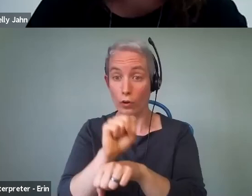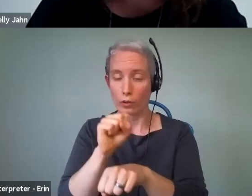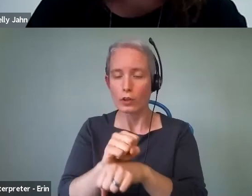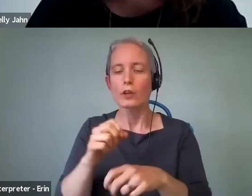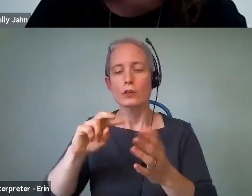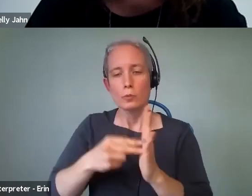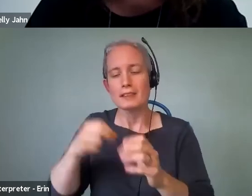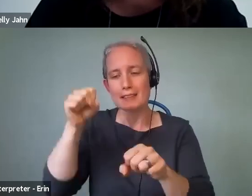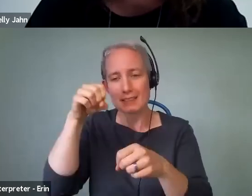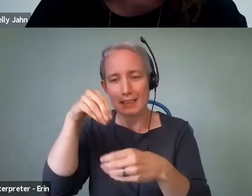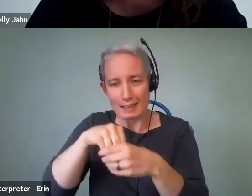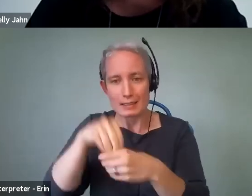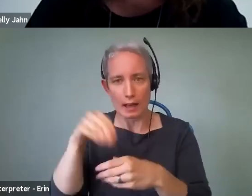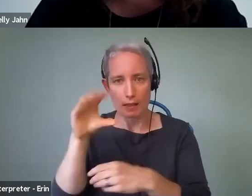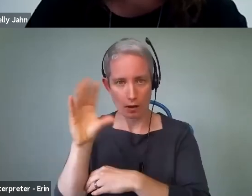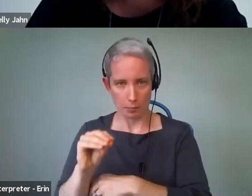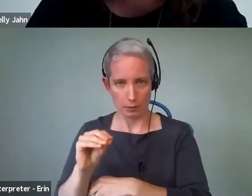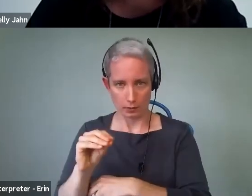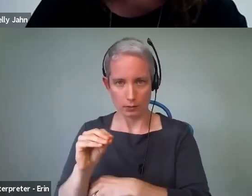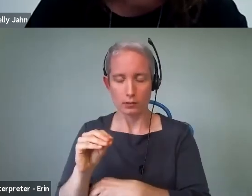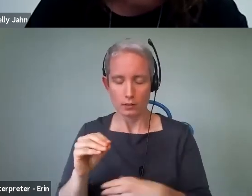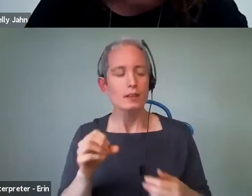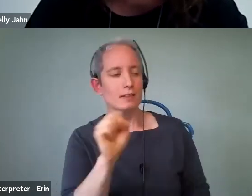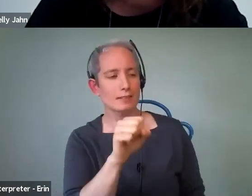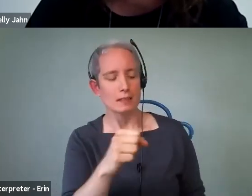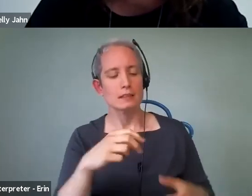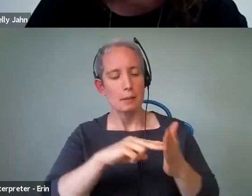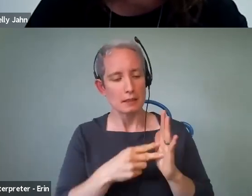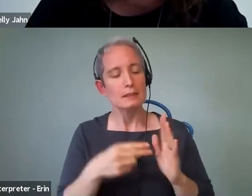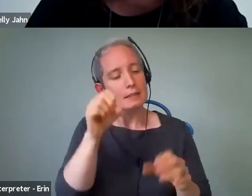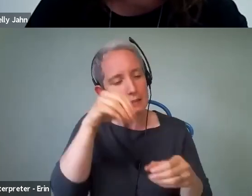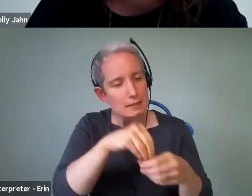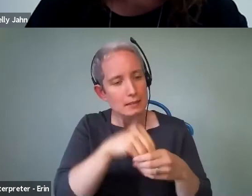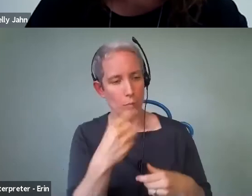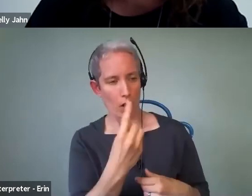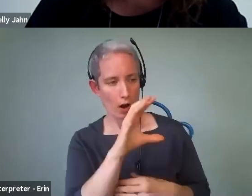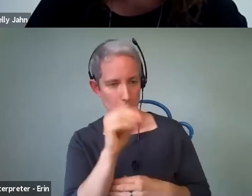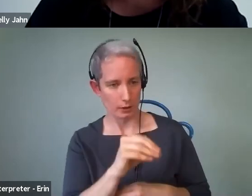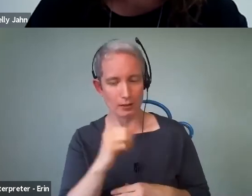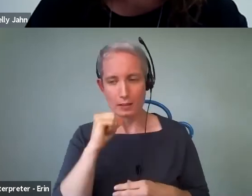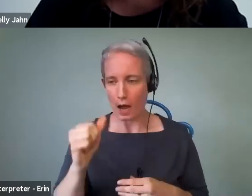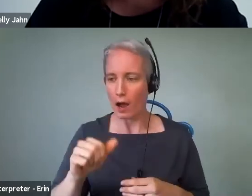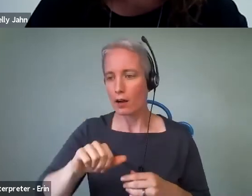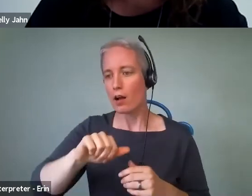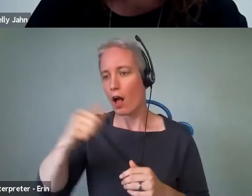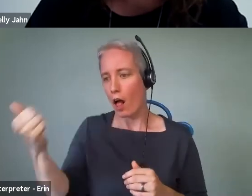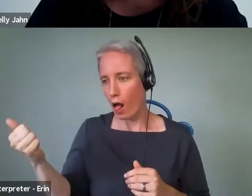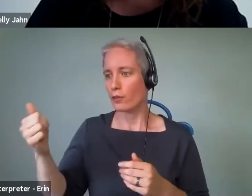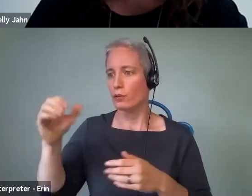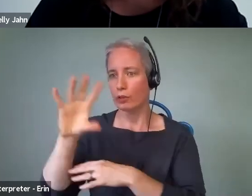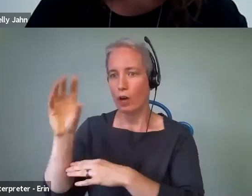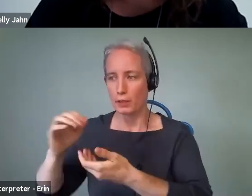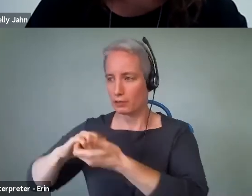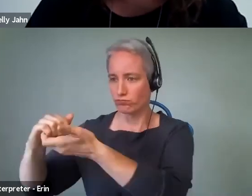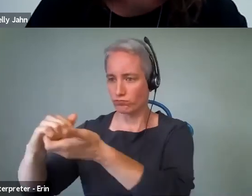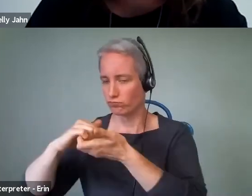entrepreneurial. No. I am speaking of co-working within the company, or companies that are creating their own co-working spaces. So